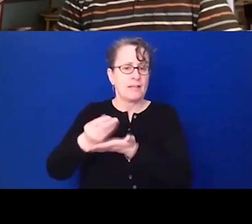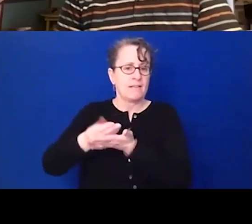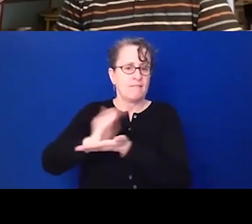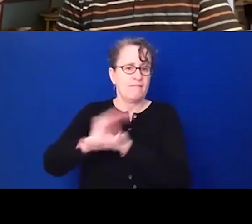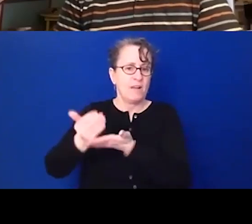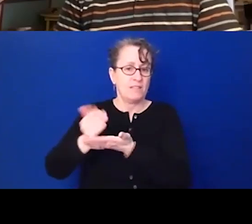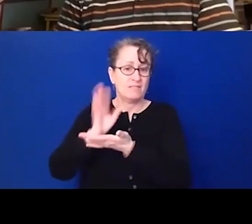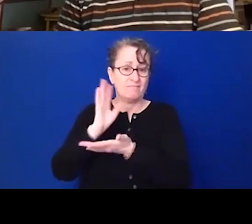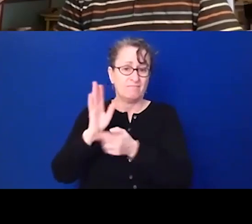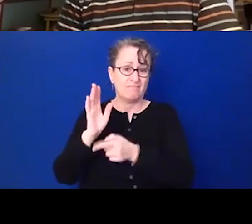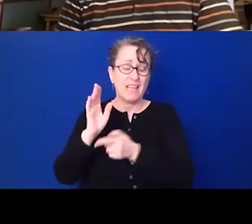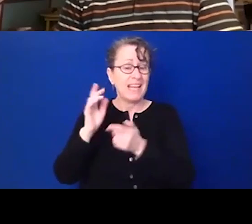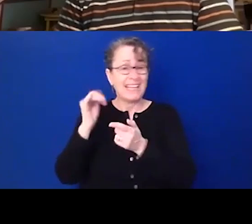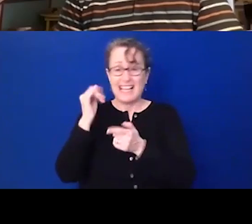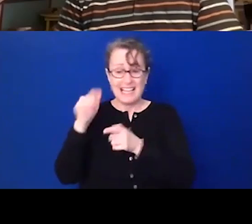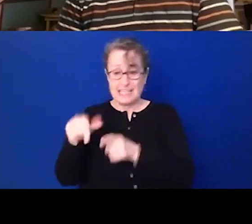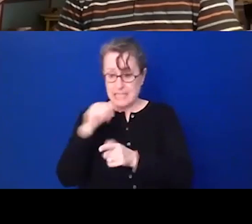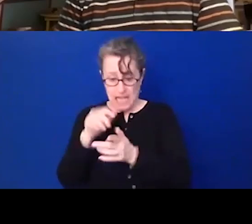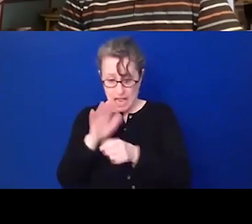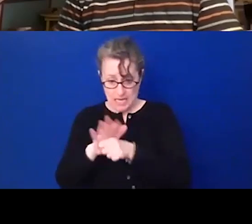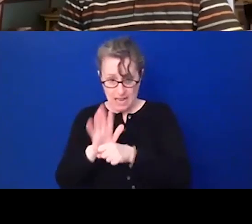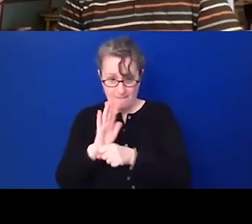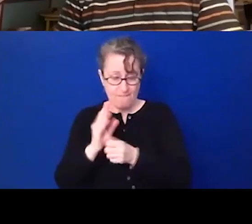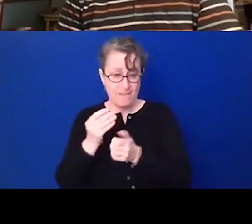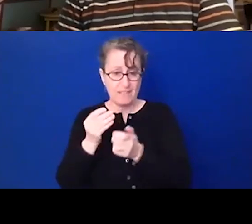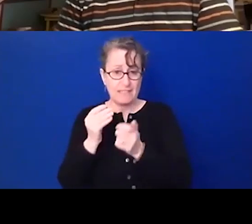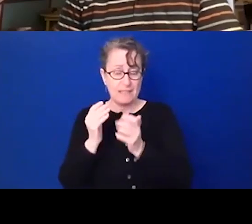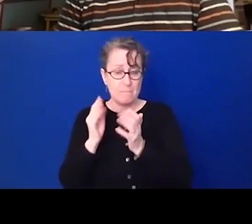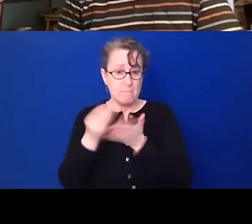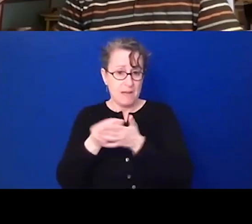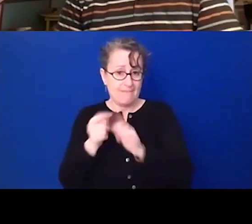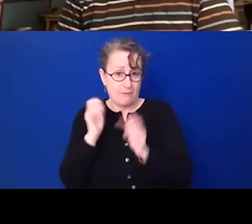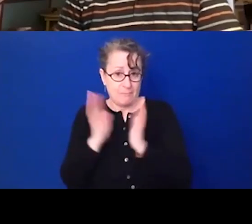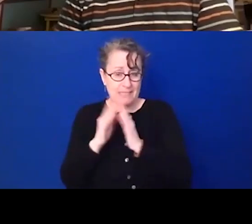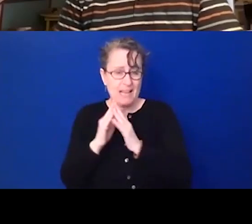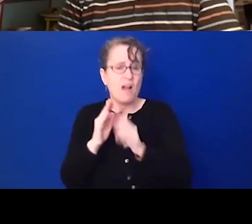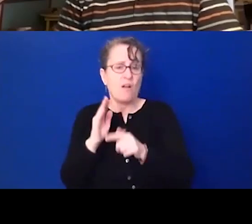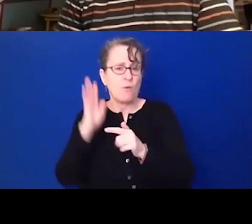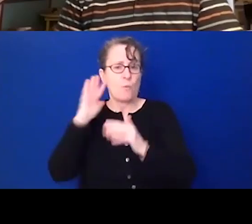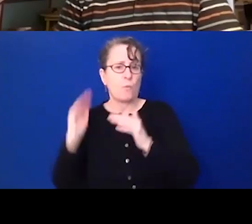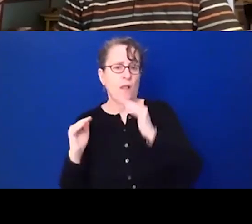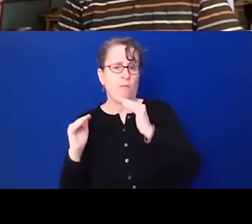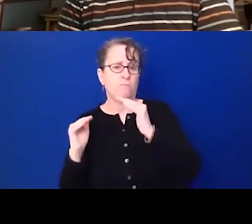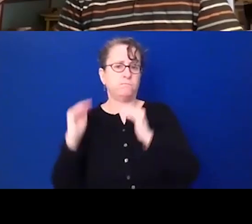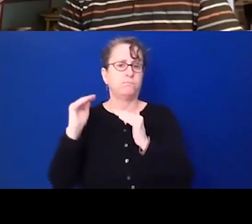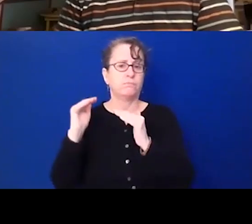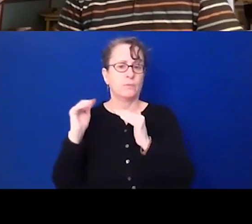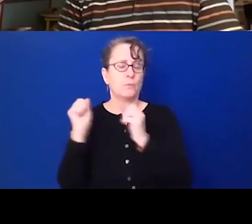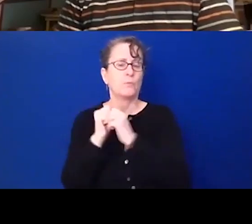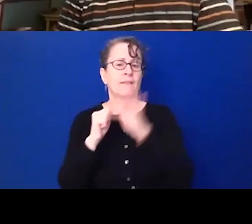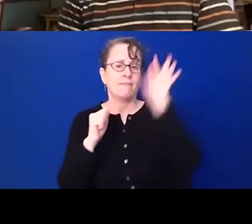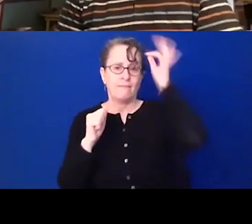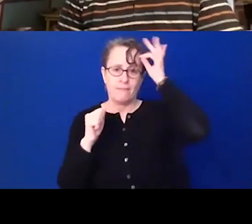that problem got a little lightened. It's not a huge amount of my